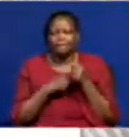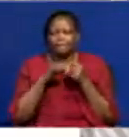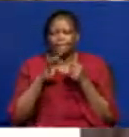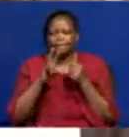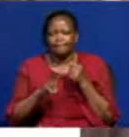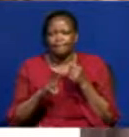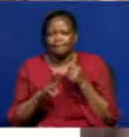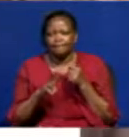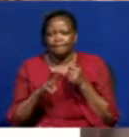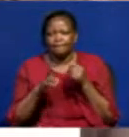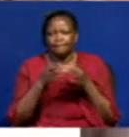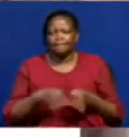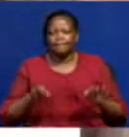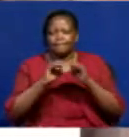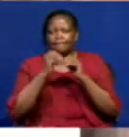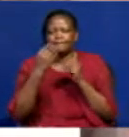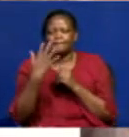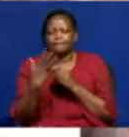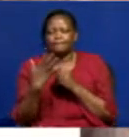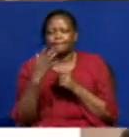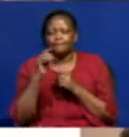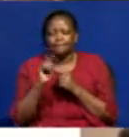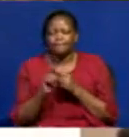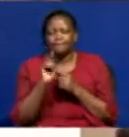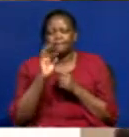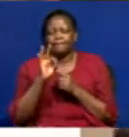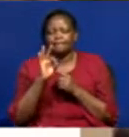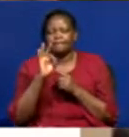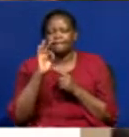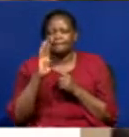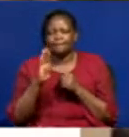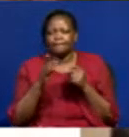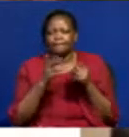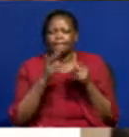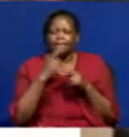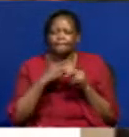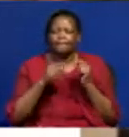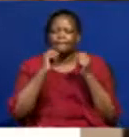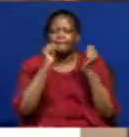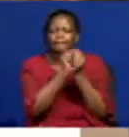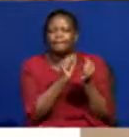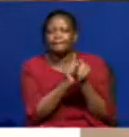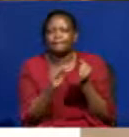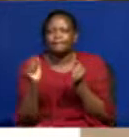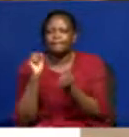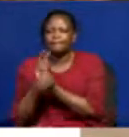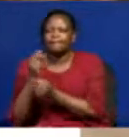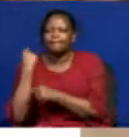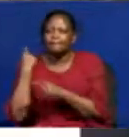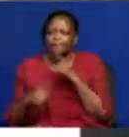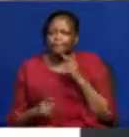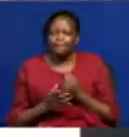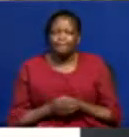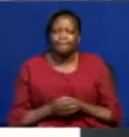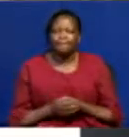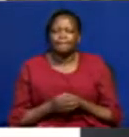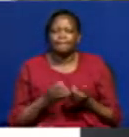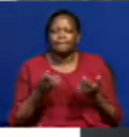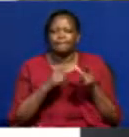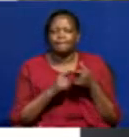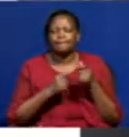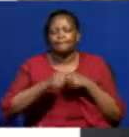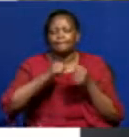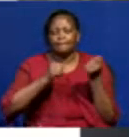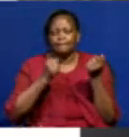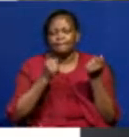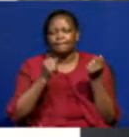141,632 claims worth 35.13 billion shillings reported from October to December last year. Long-term actionable